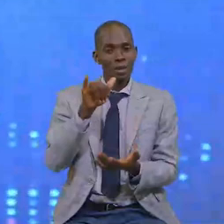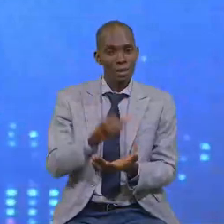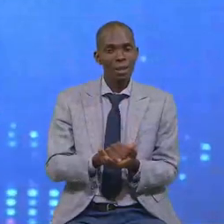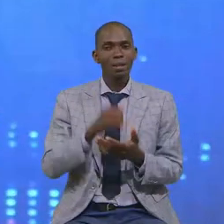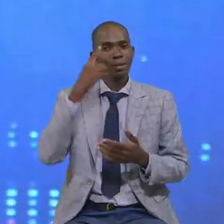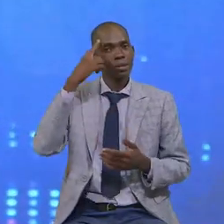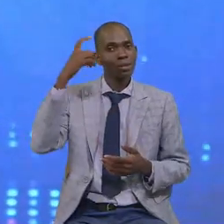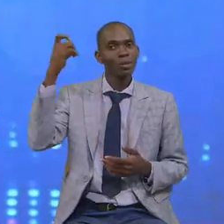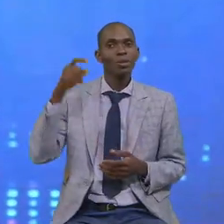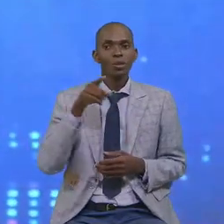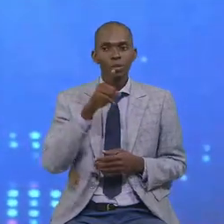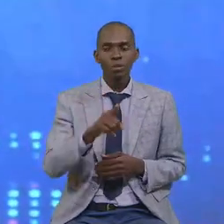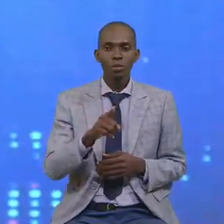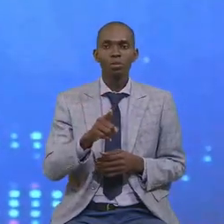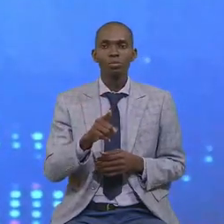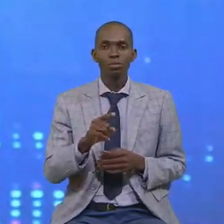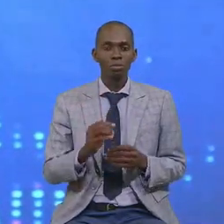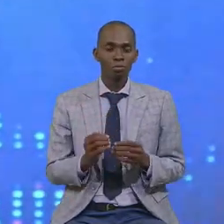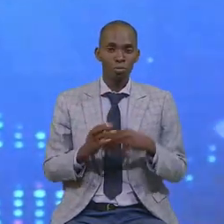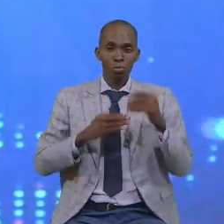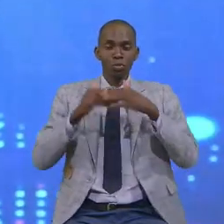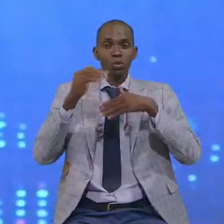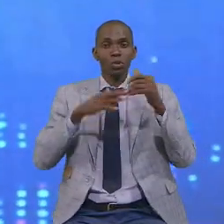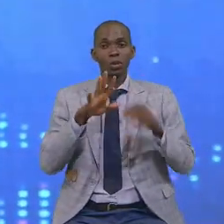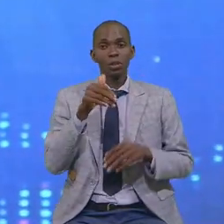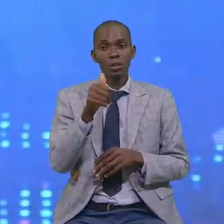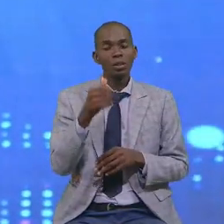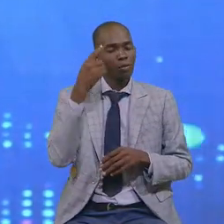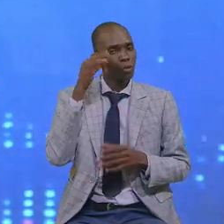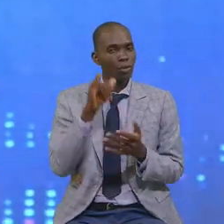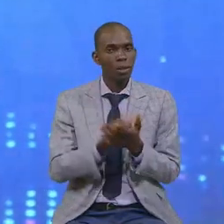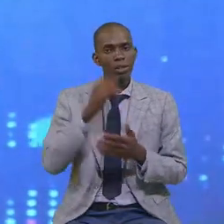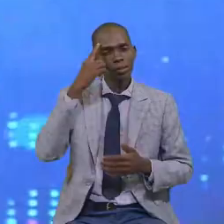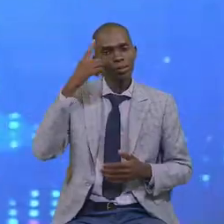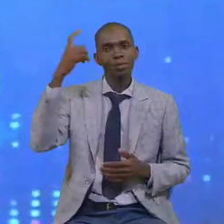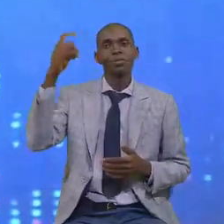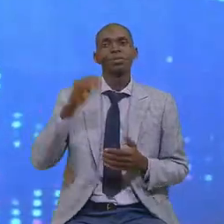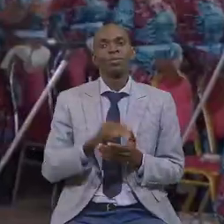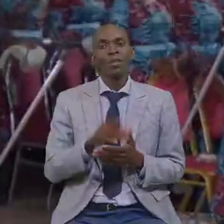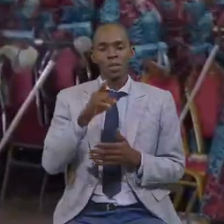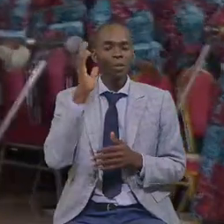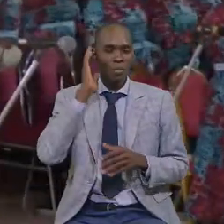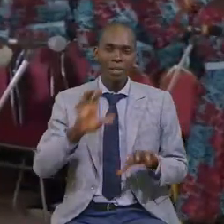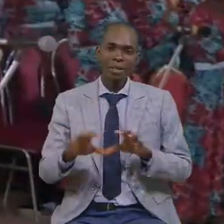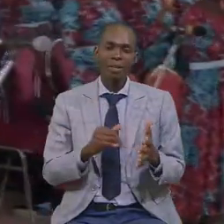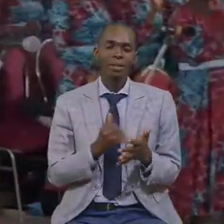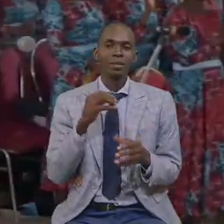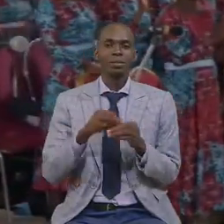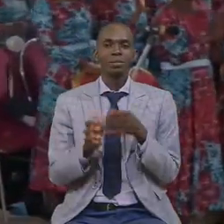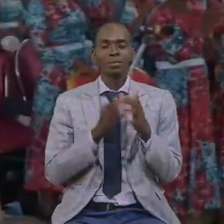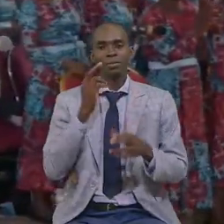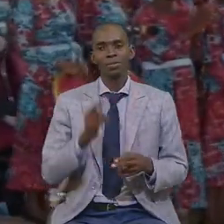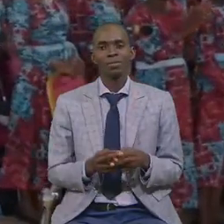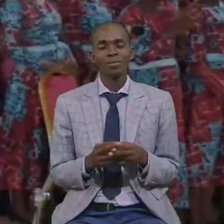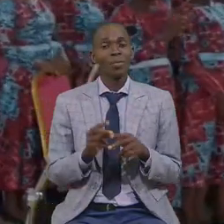You fortify yourself for the dream. You will do it. But you